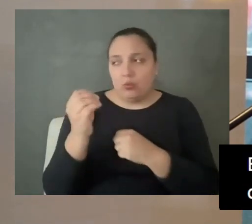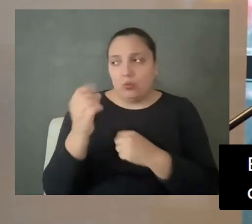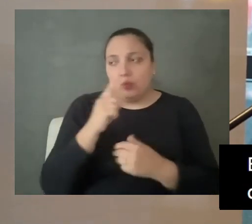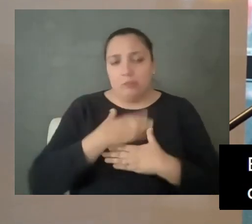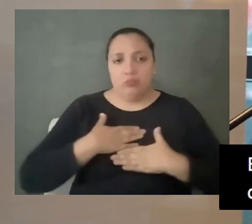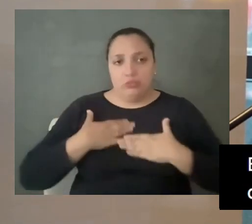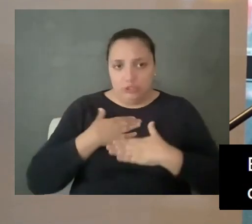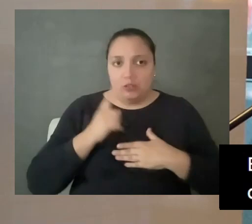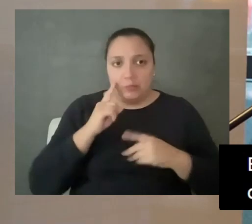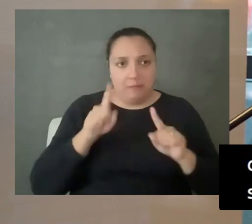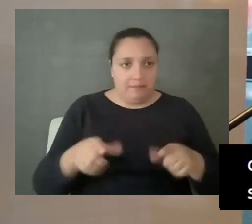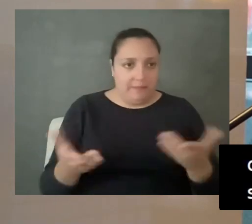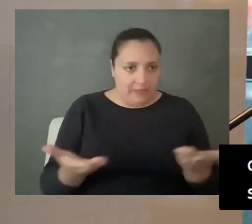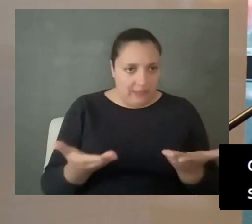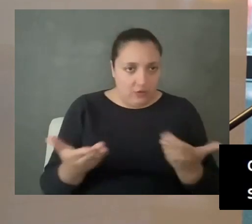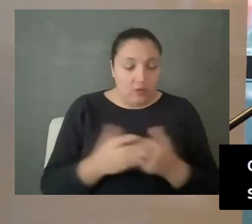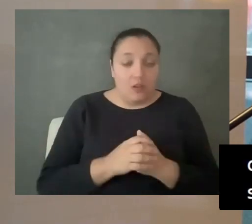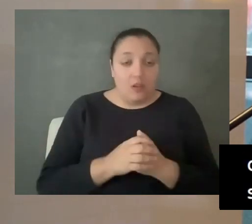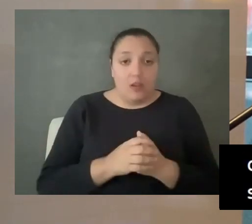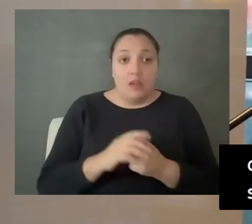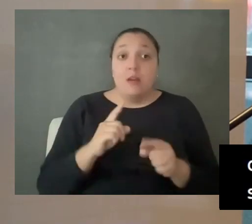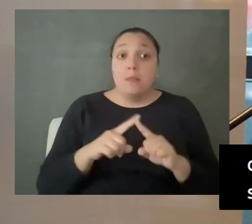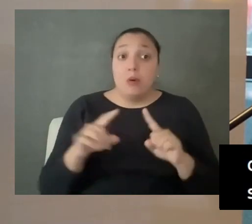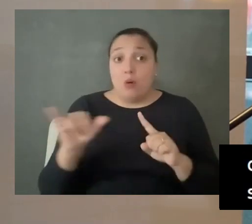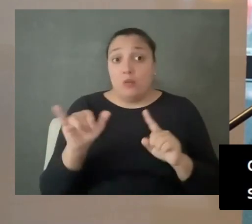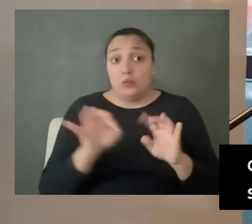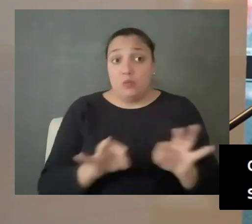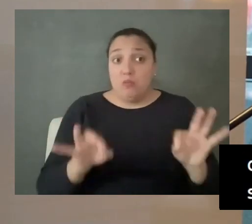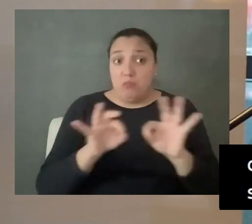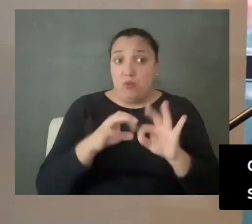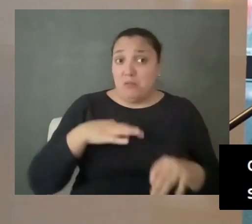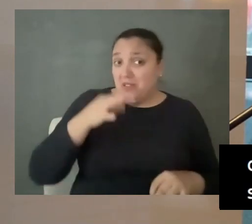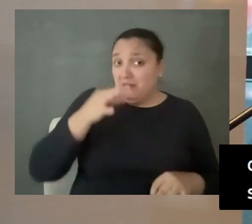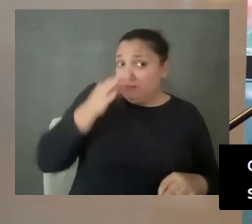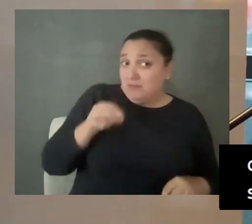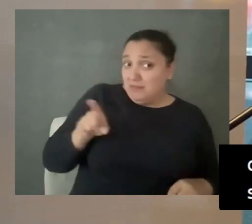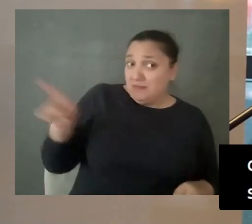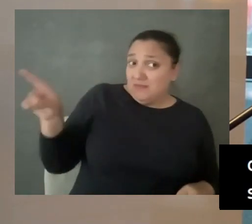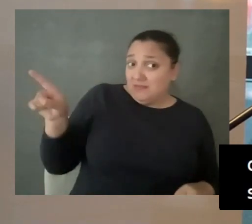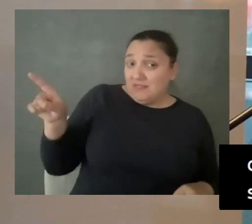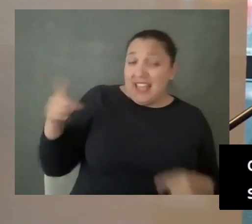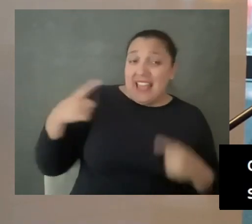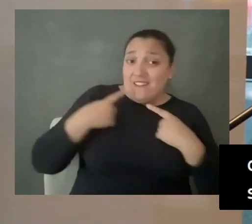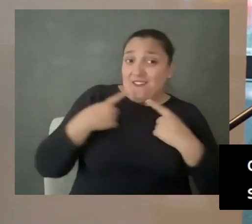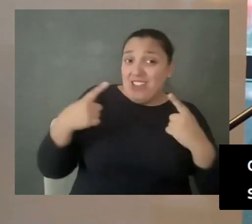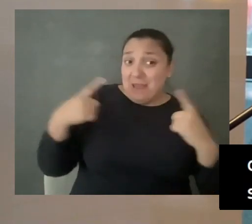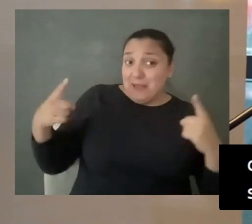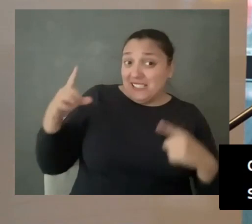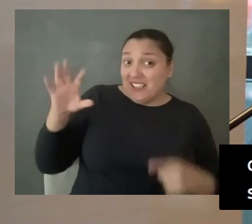of that is as important of the fact that we're down the block from Famous Fish. And so